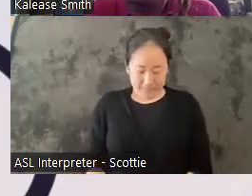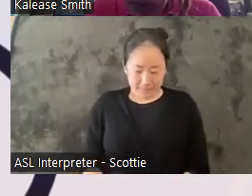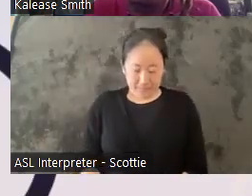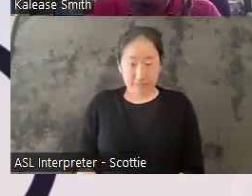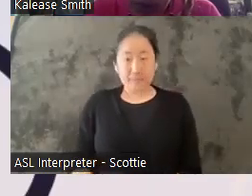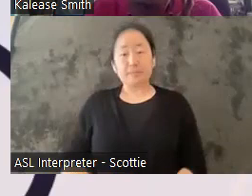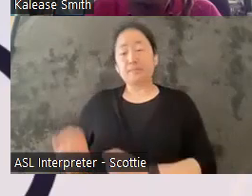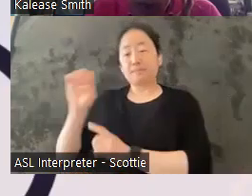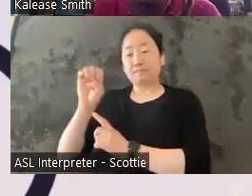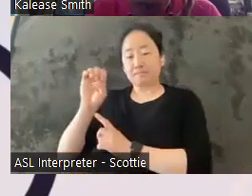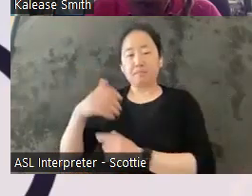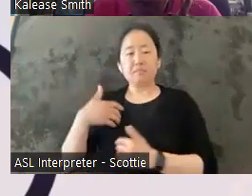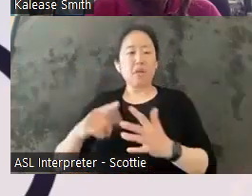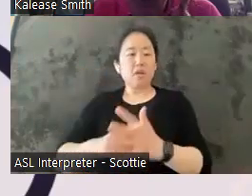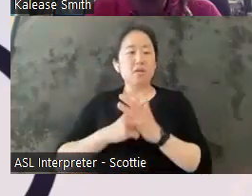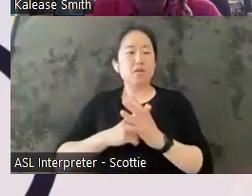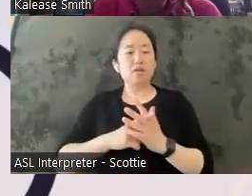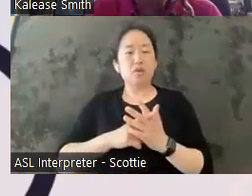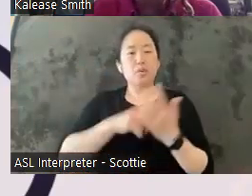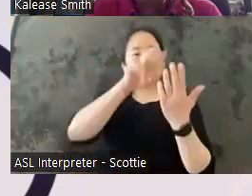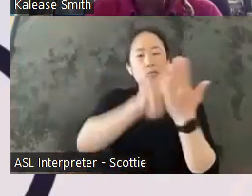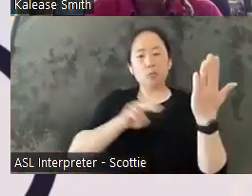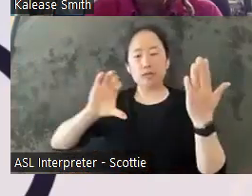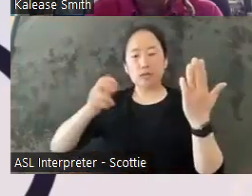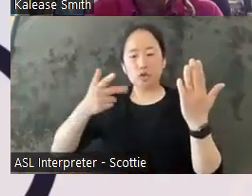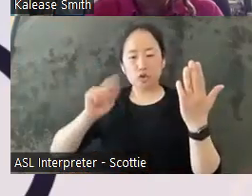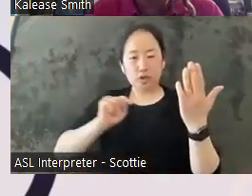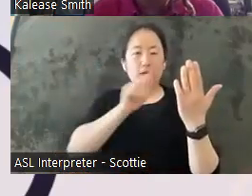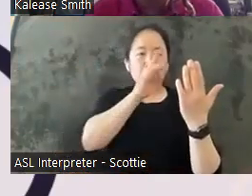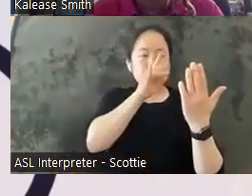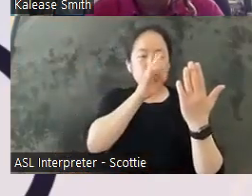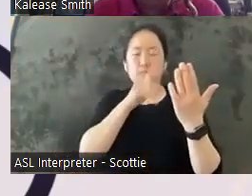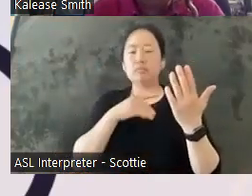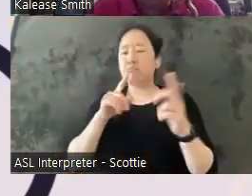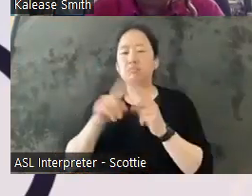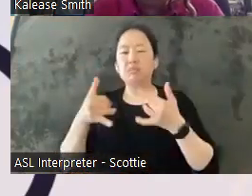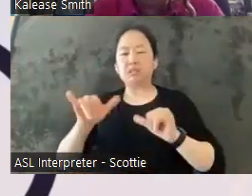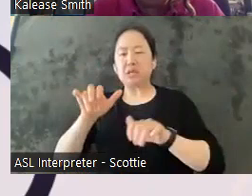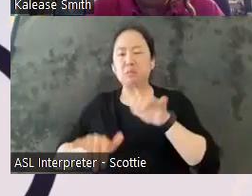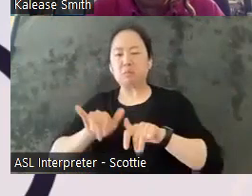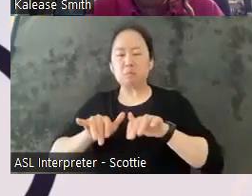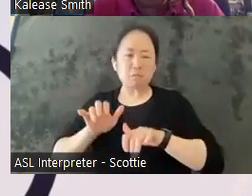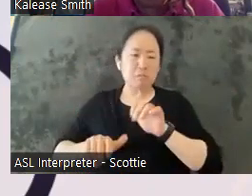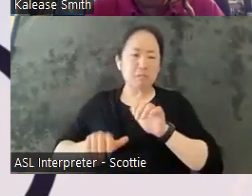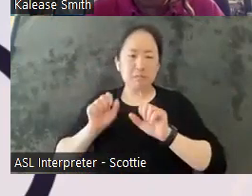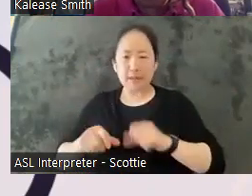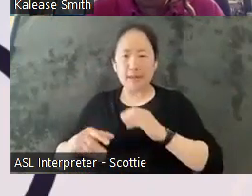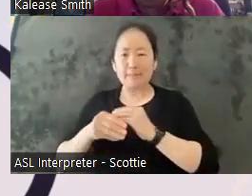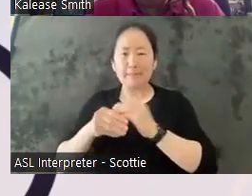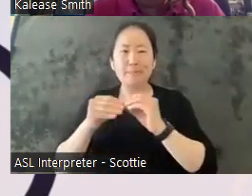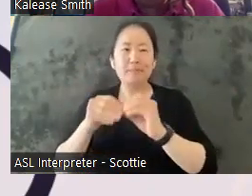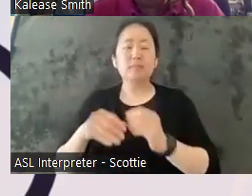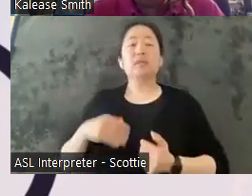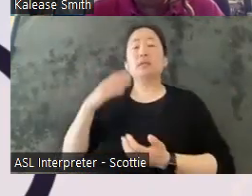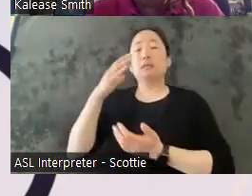I'm going to begin to read out some responses, but please feel free to continue to add. Some folks have talked about specific